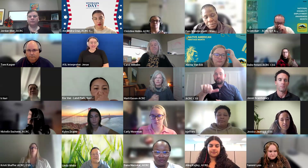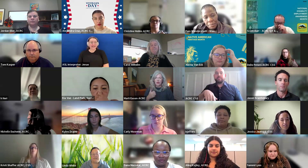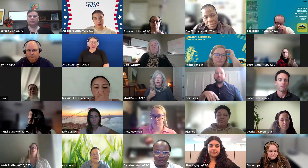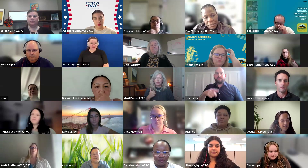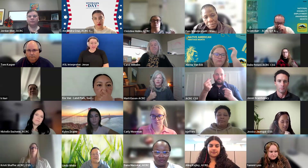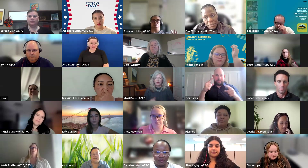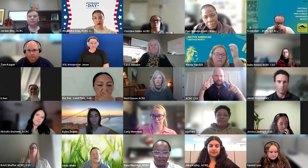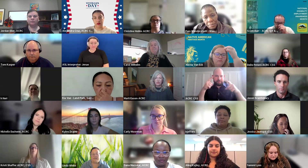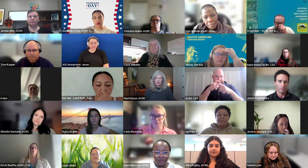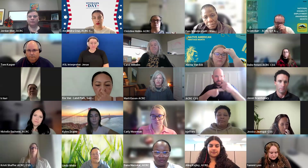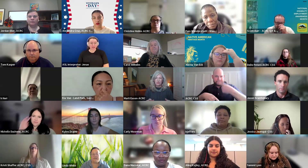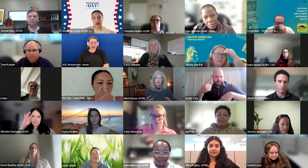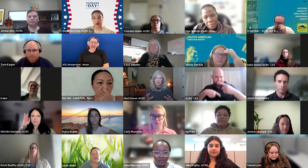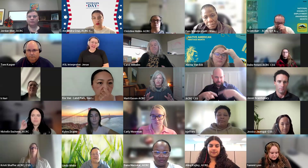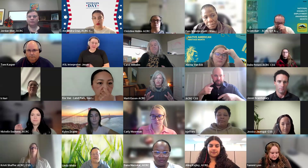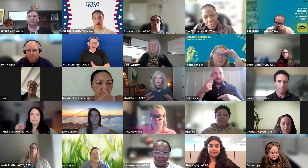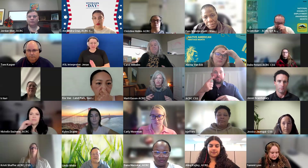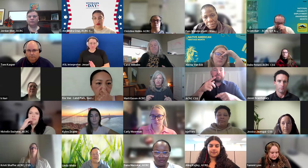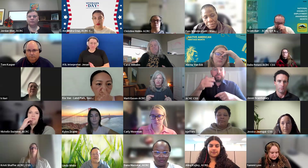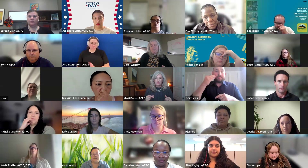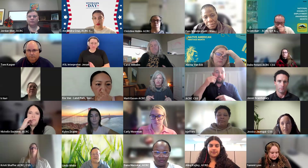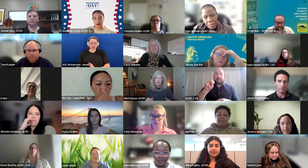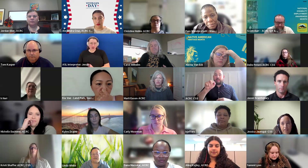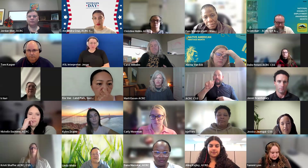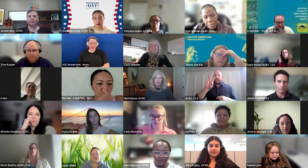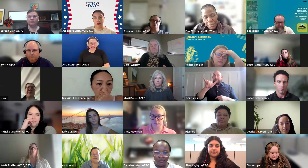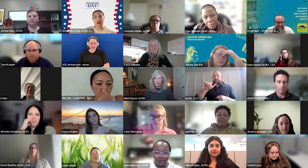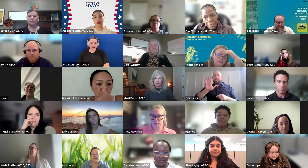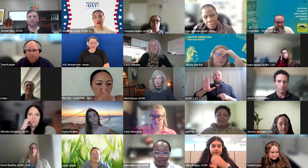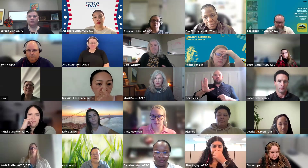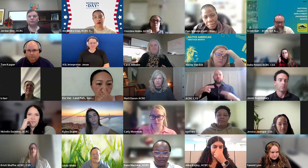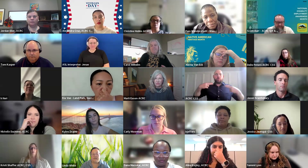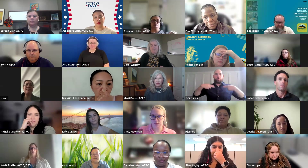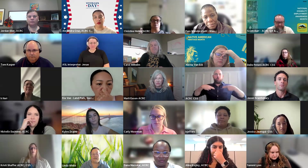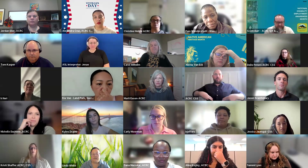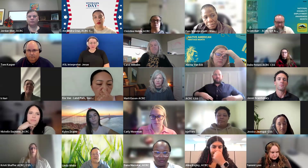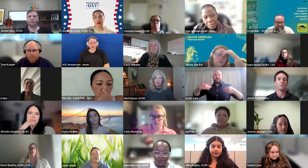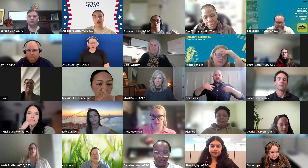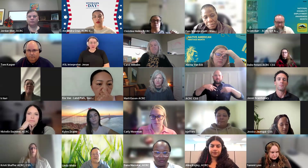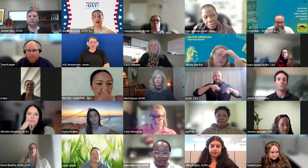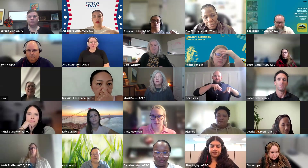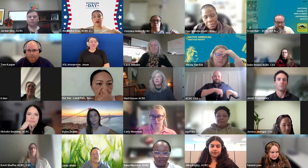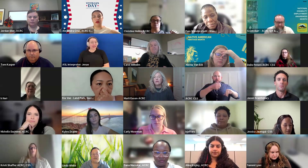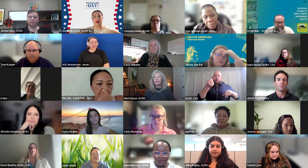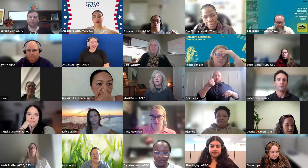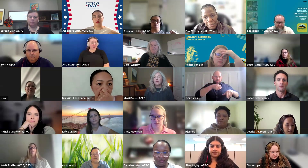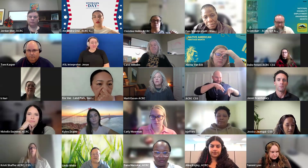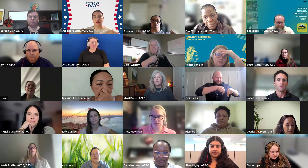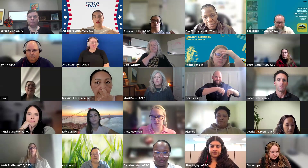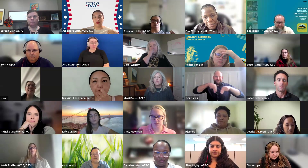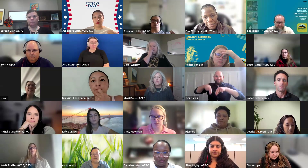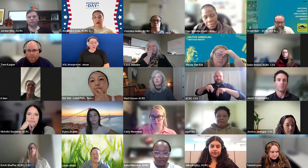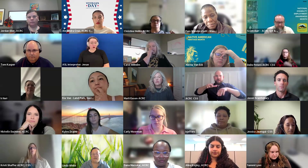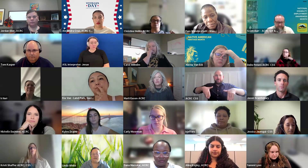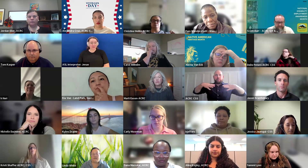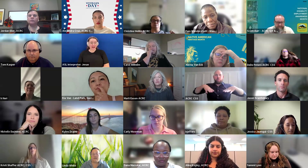Our second sign is Navy. It can be a little bit more of a complex sign. So the Navy